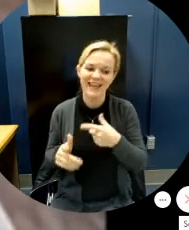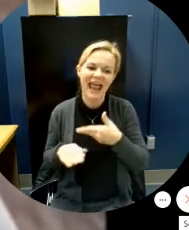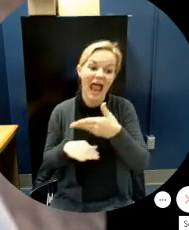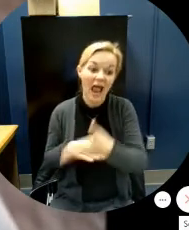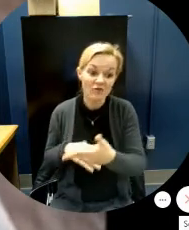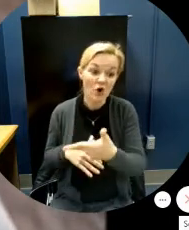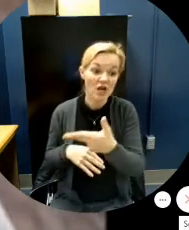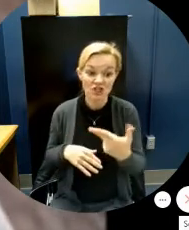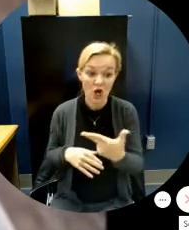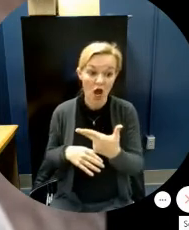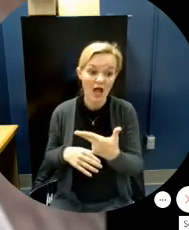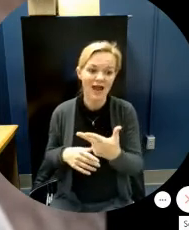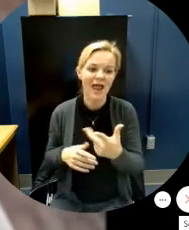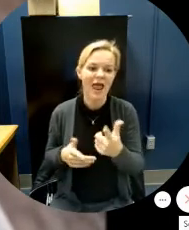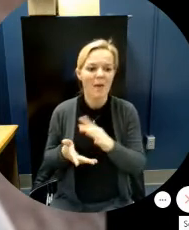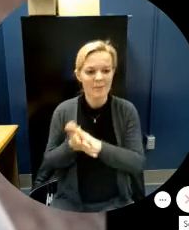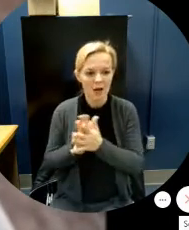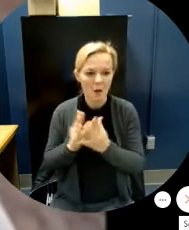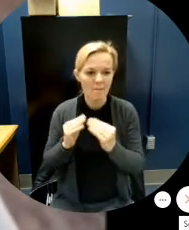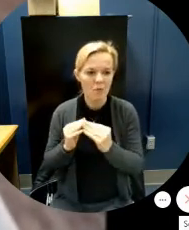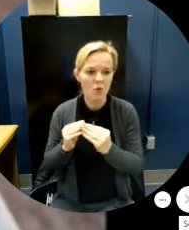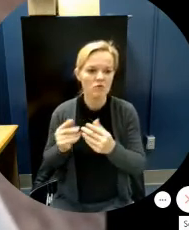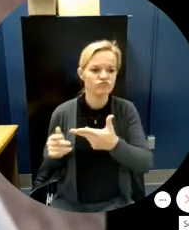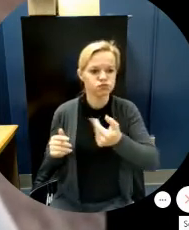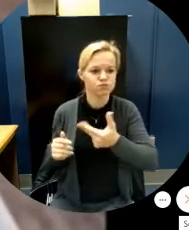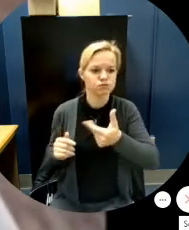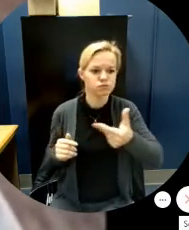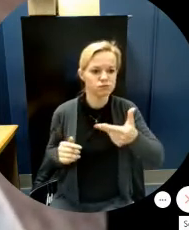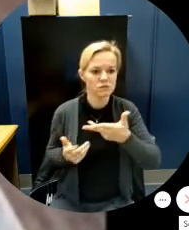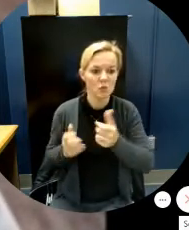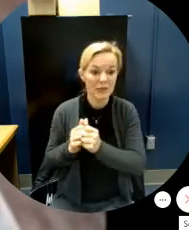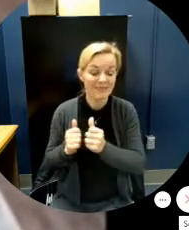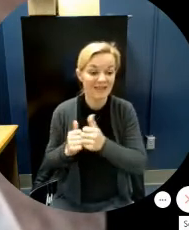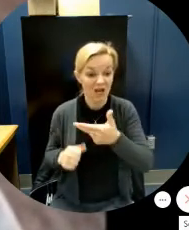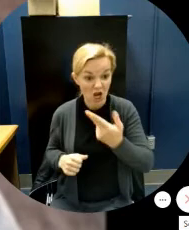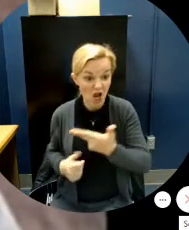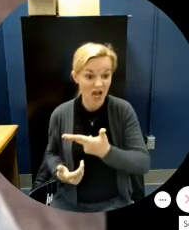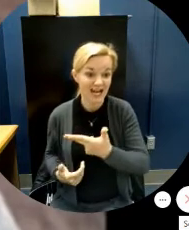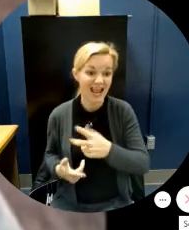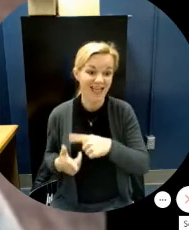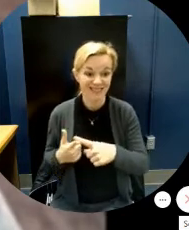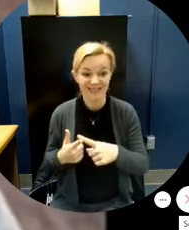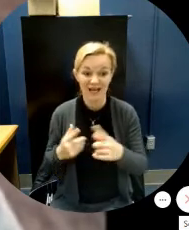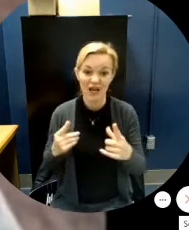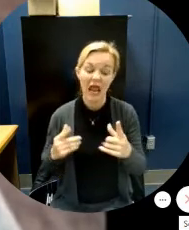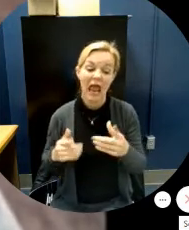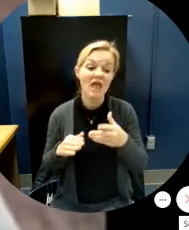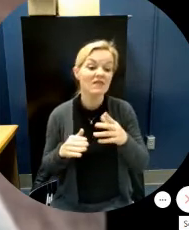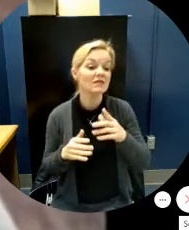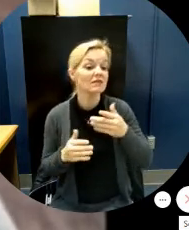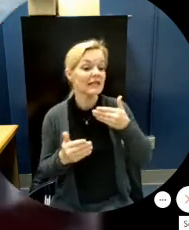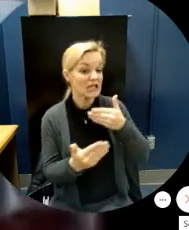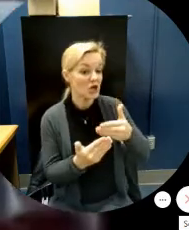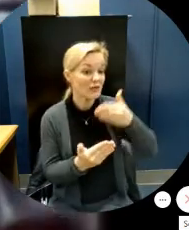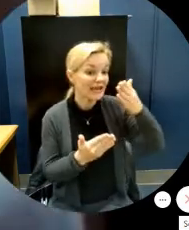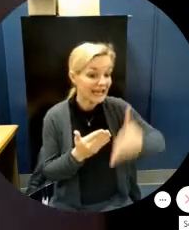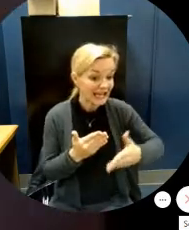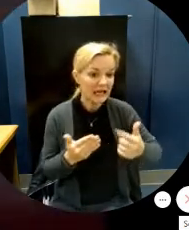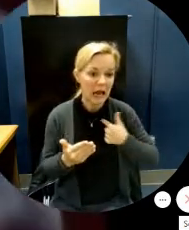times, I got to be looser with the gun, and by the end of the test, I was much more inclined to shoot than beforehand.